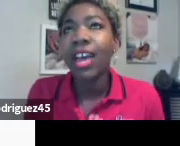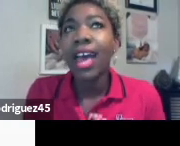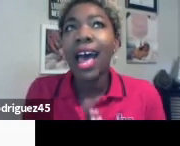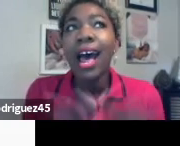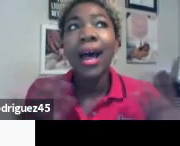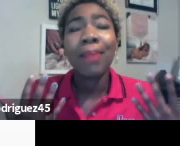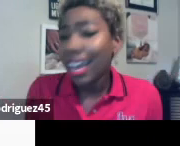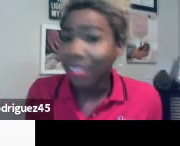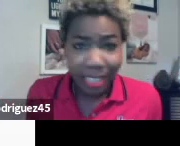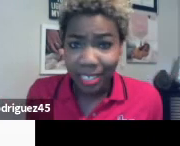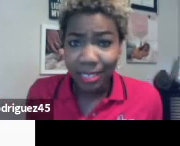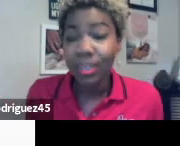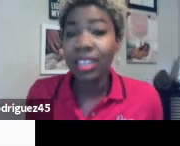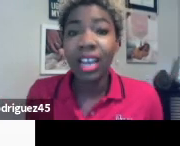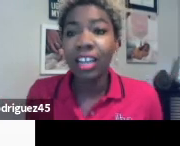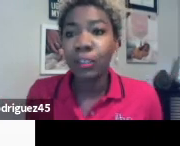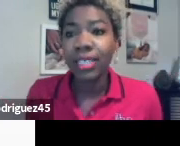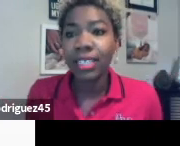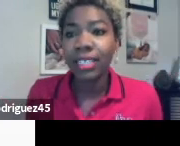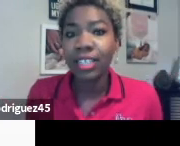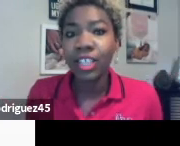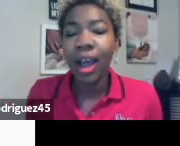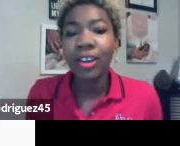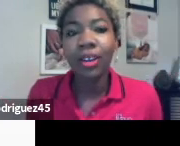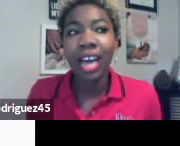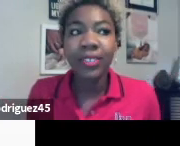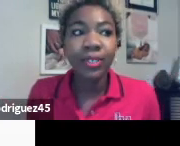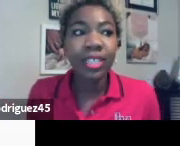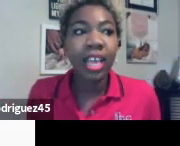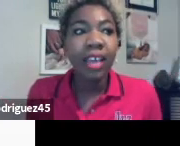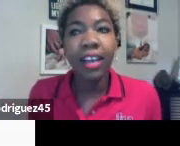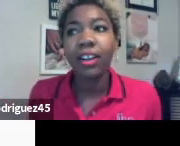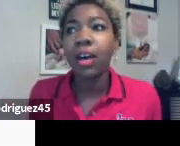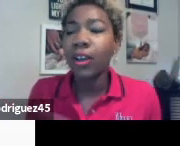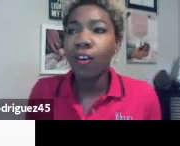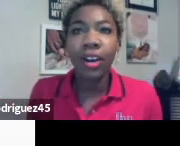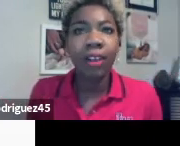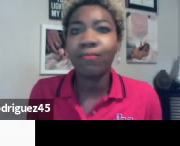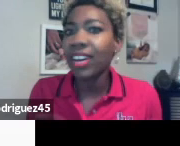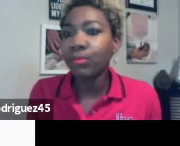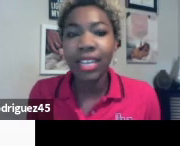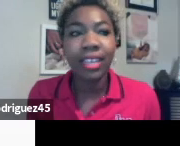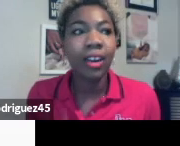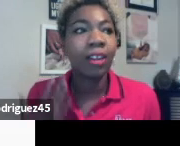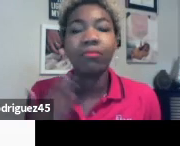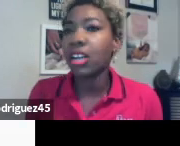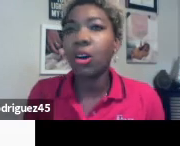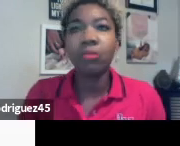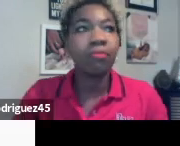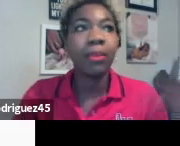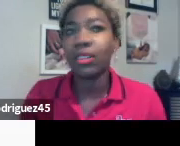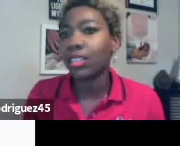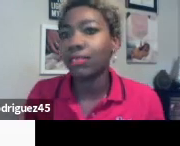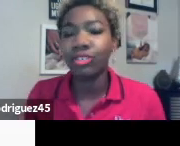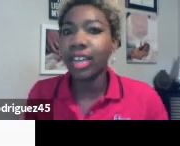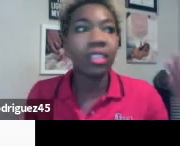of athletes within the College of Business. And so I know a lot of students that are coming over, freshmen, they're,